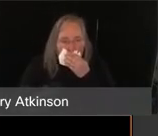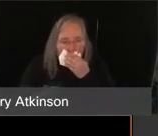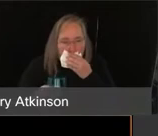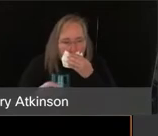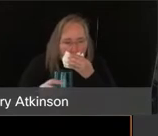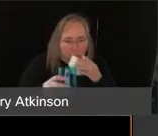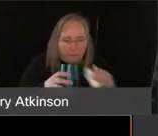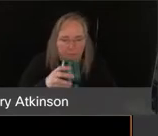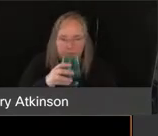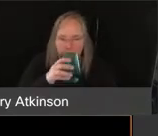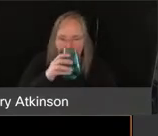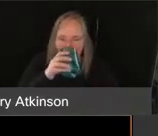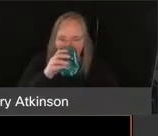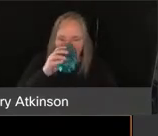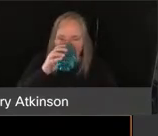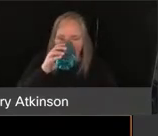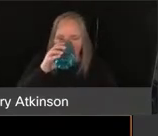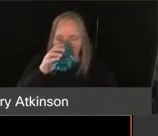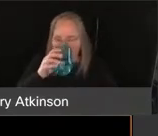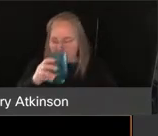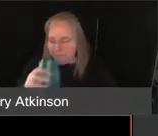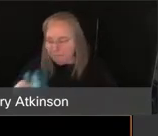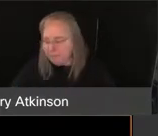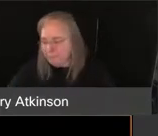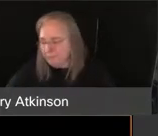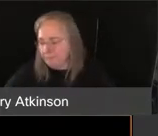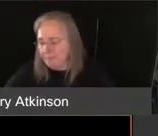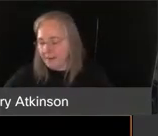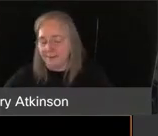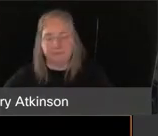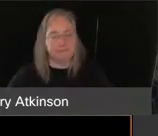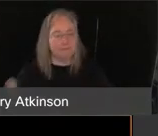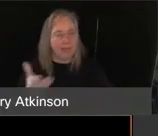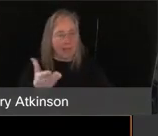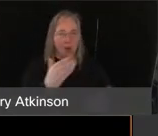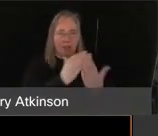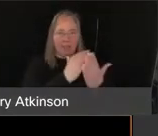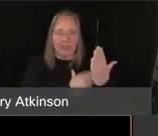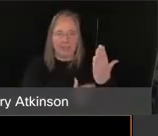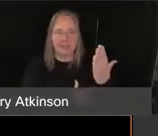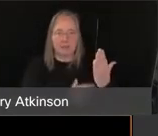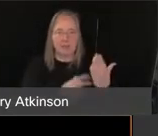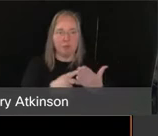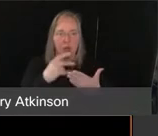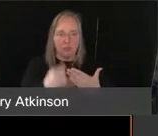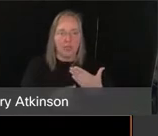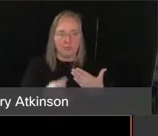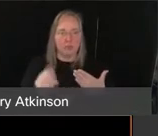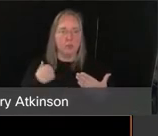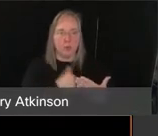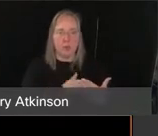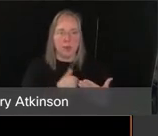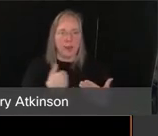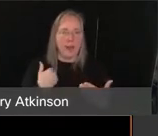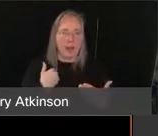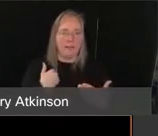This is a partial list of the projects that we have ongoing in C0317.